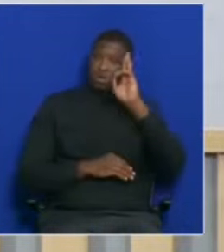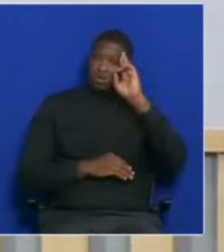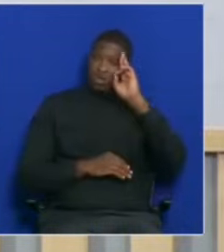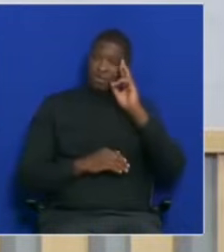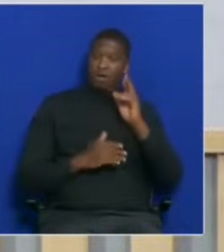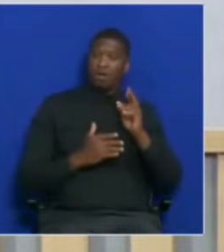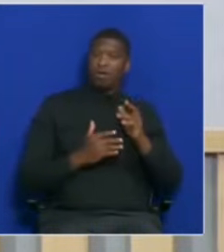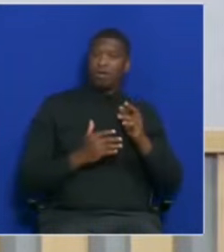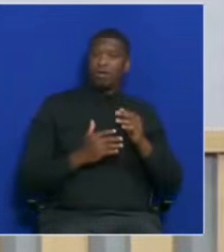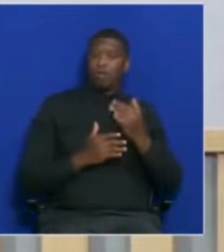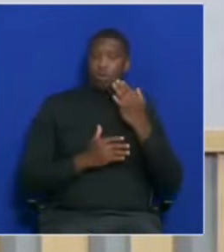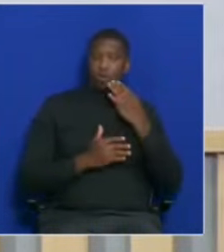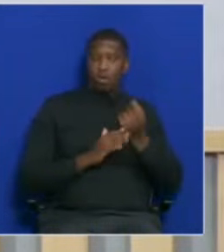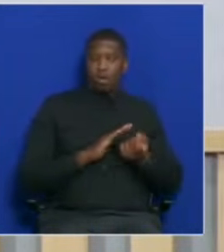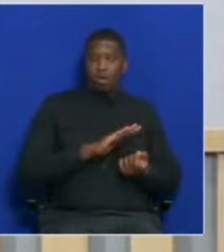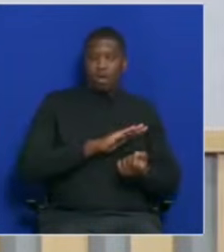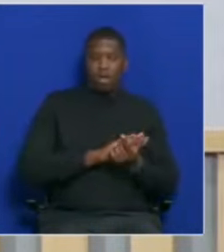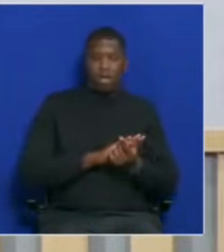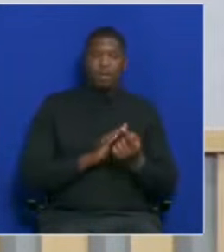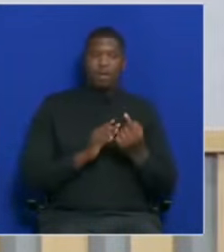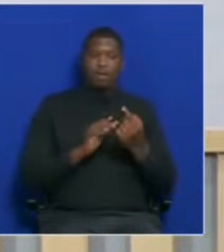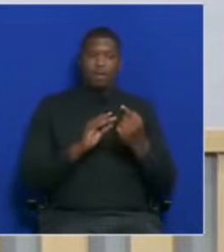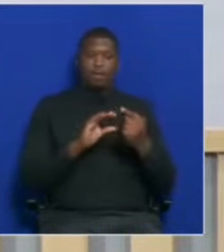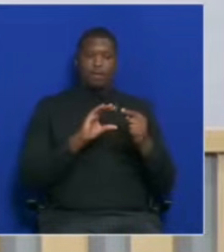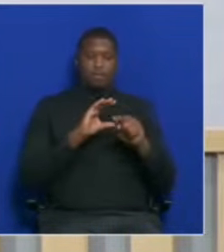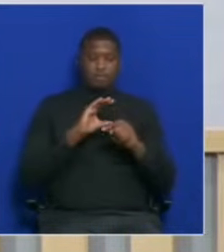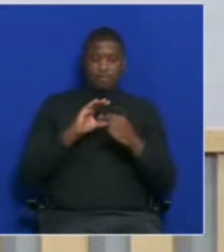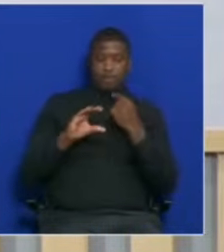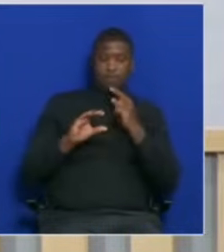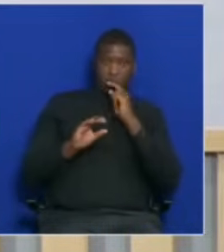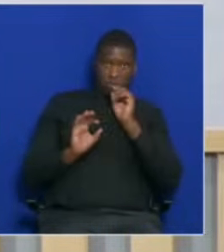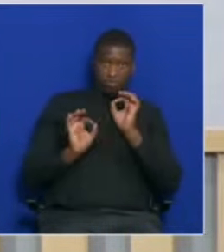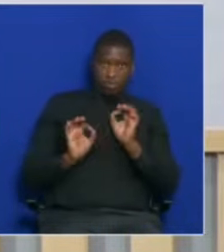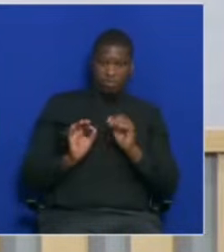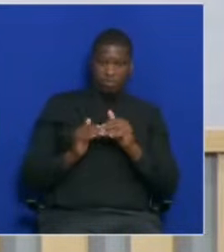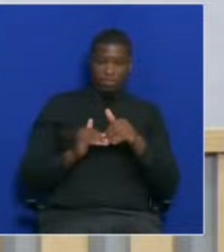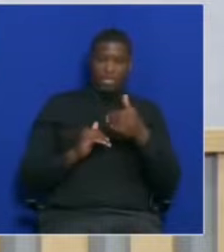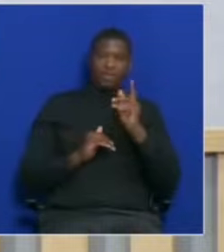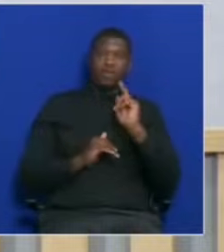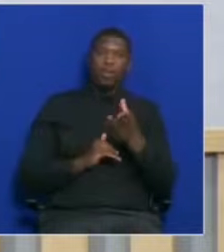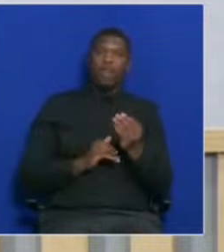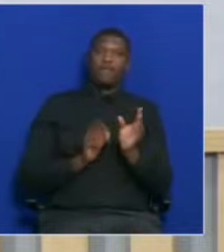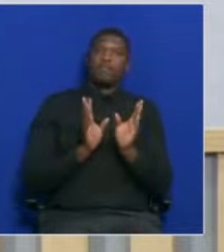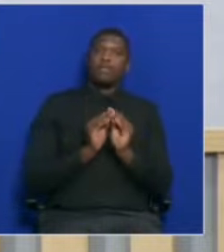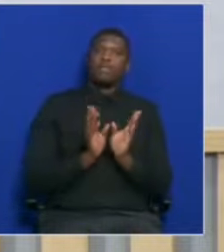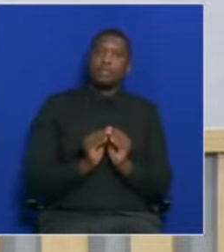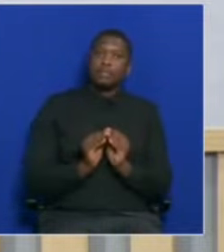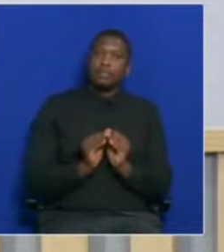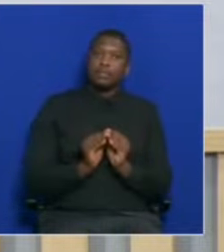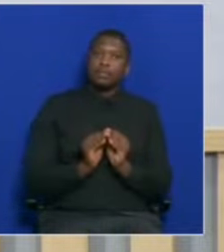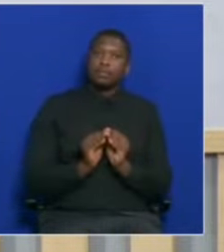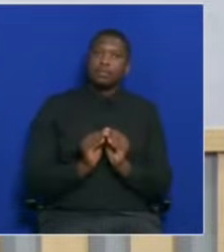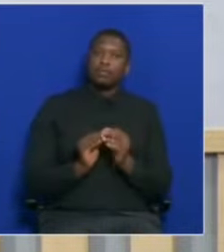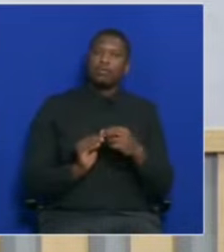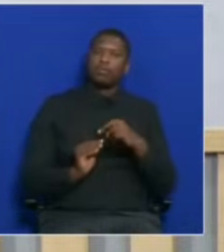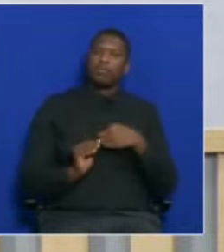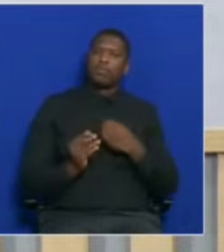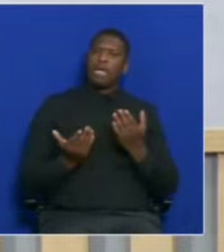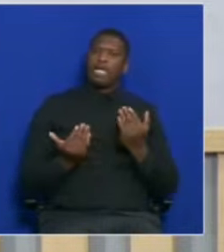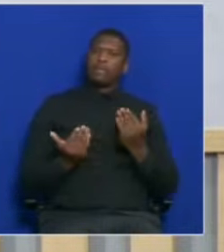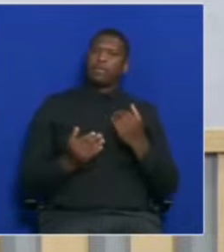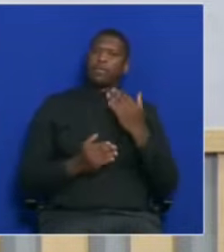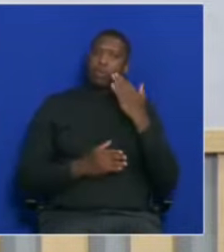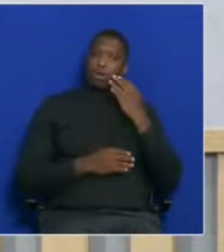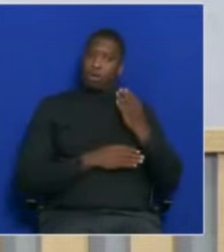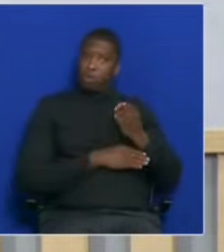the email is sent to me, yes, and then there's going to be a meeting. My expectation is that that's when I'm going to get